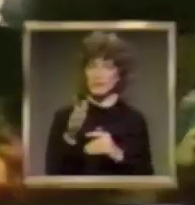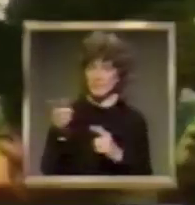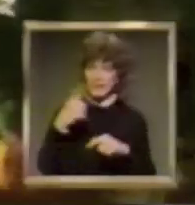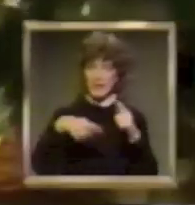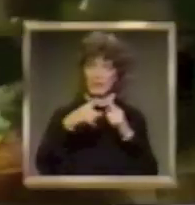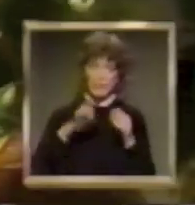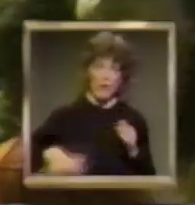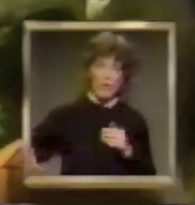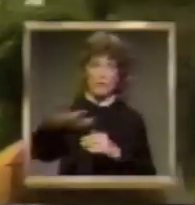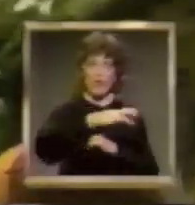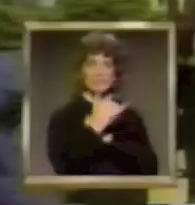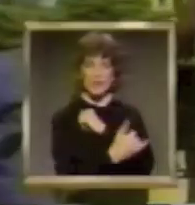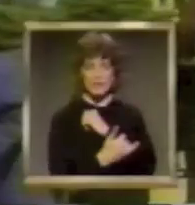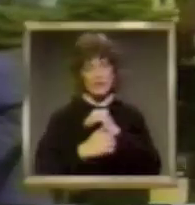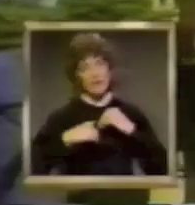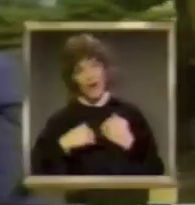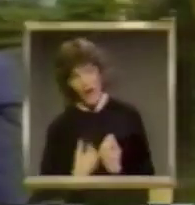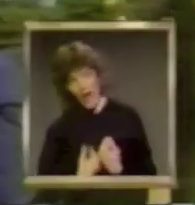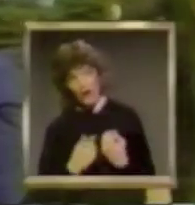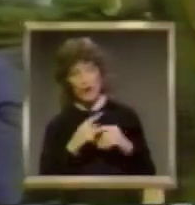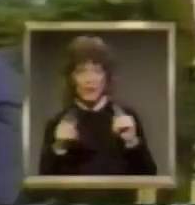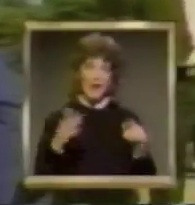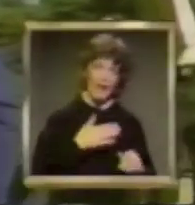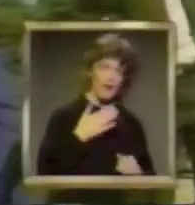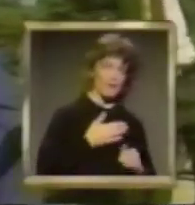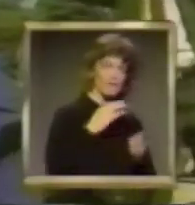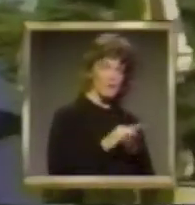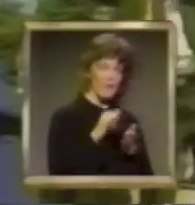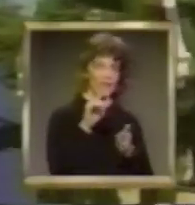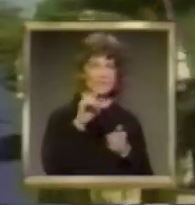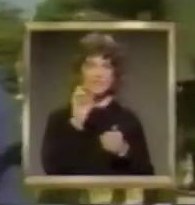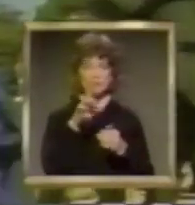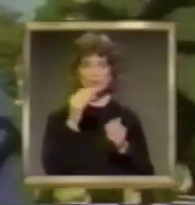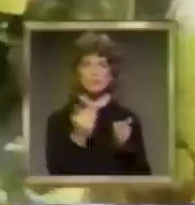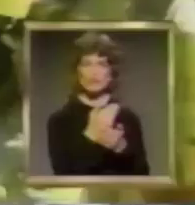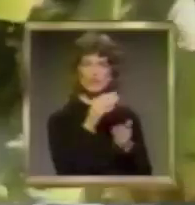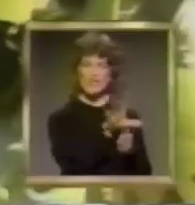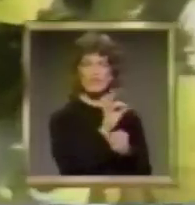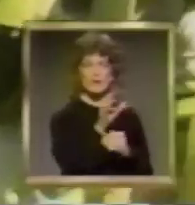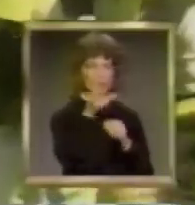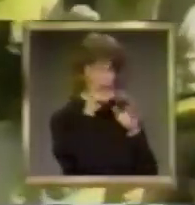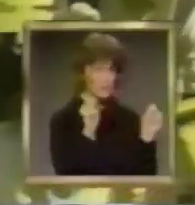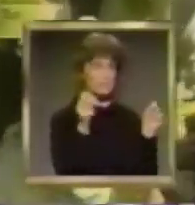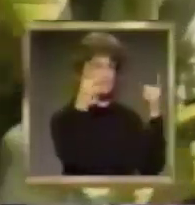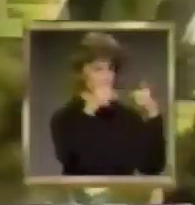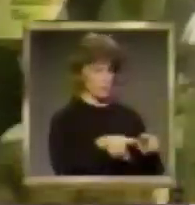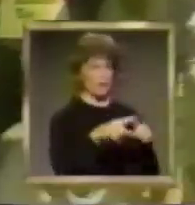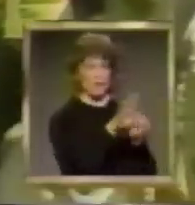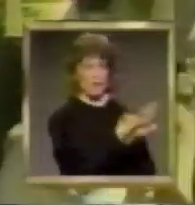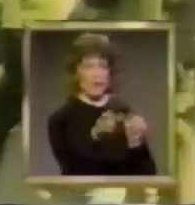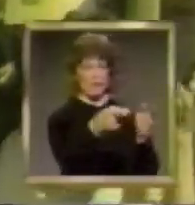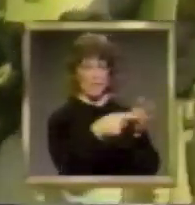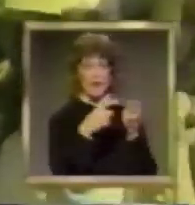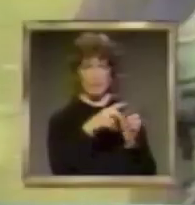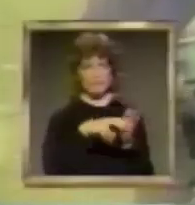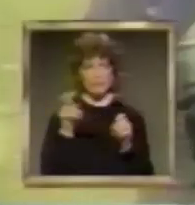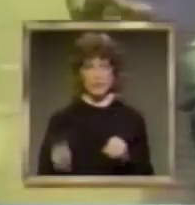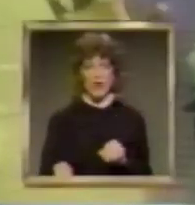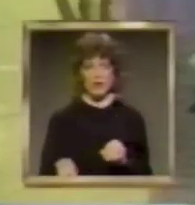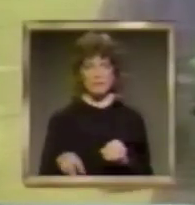country, were tired but happy that Elizabeth Ann Zinsser, the newly elected president, had agreed to their demands and